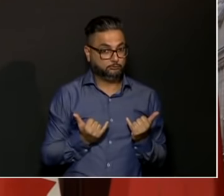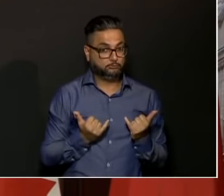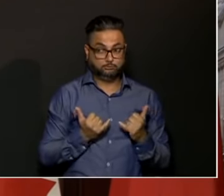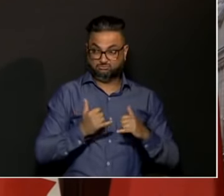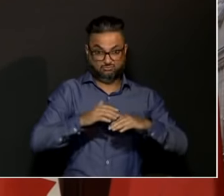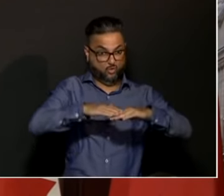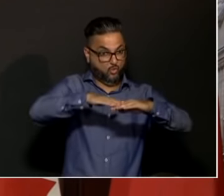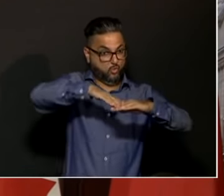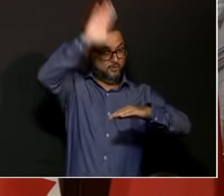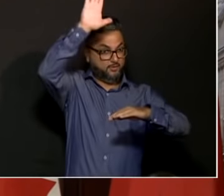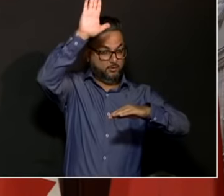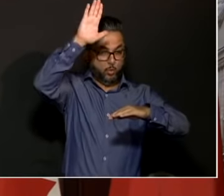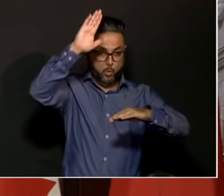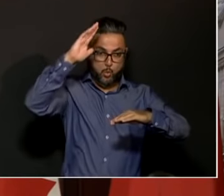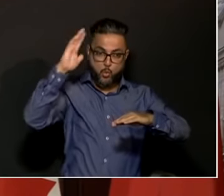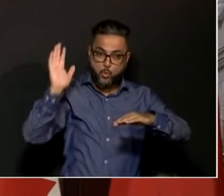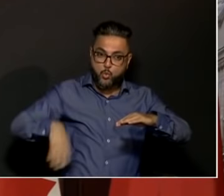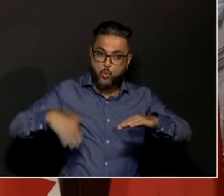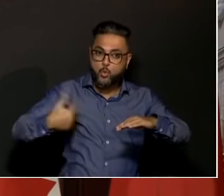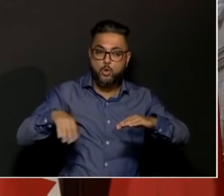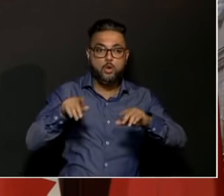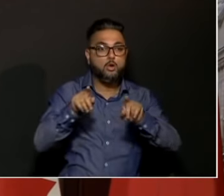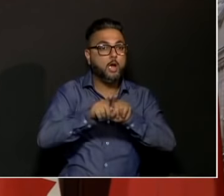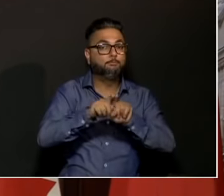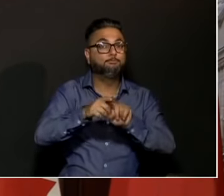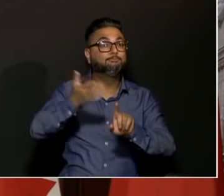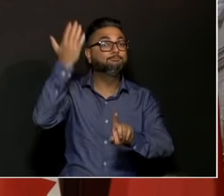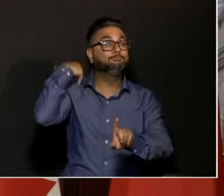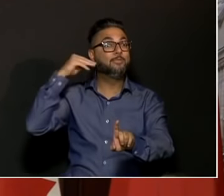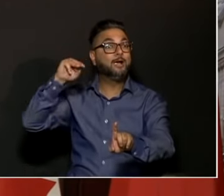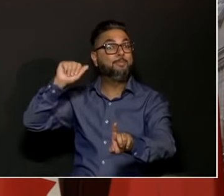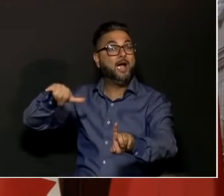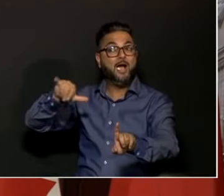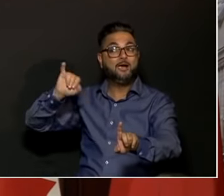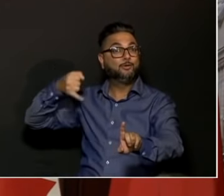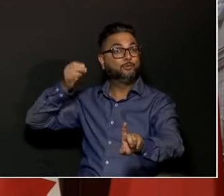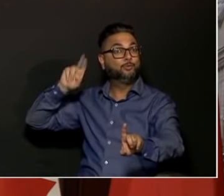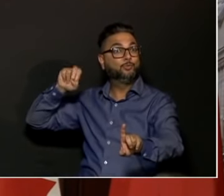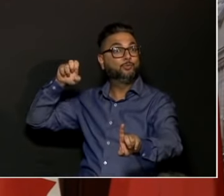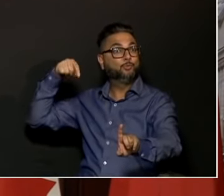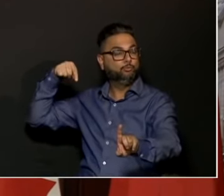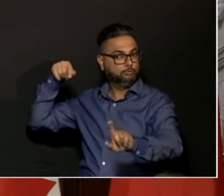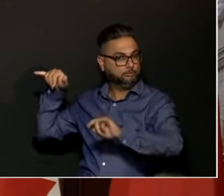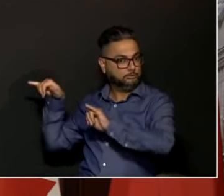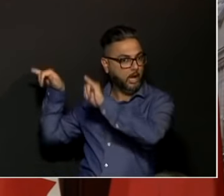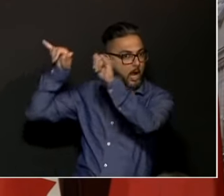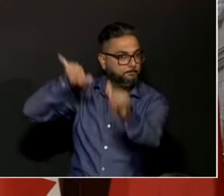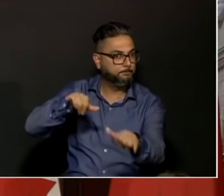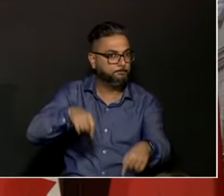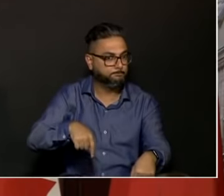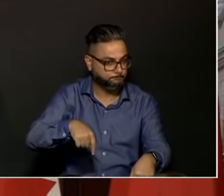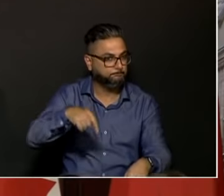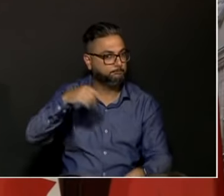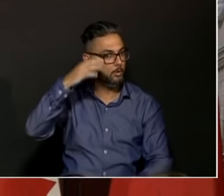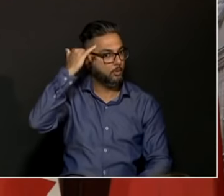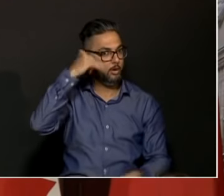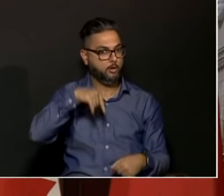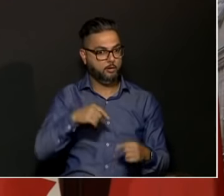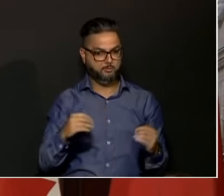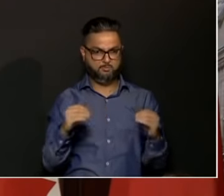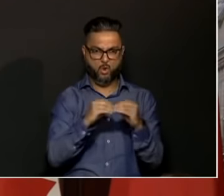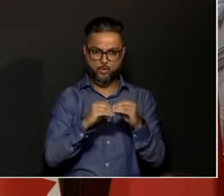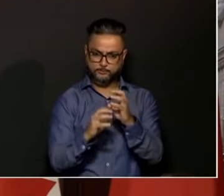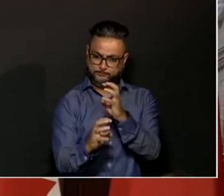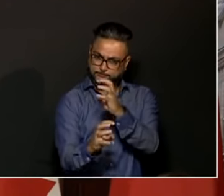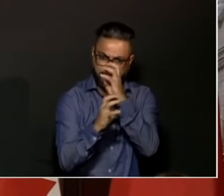since late May, early June. So this is the reason why we're having to bring forward some of the measures that we are today. When we